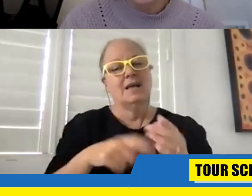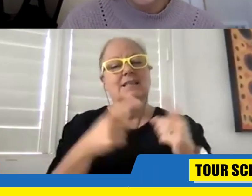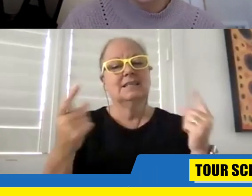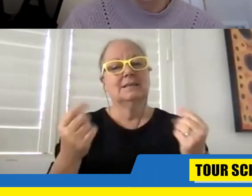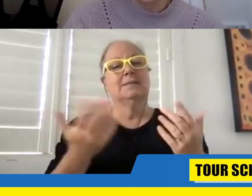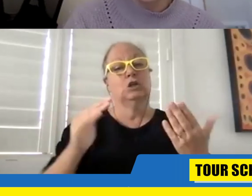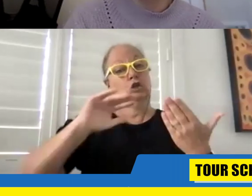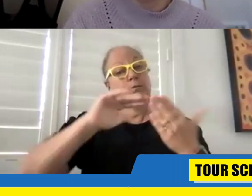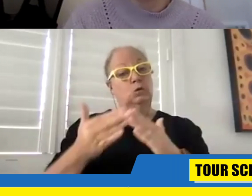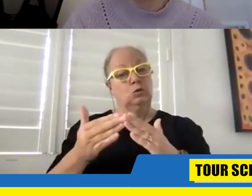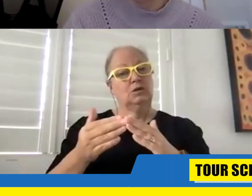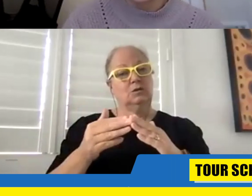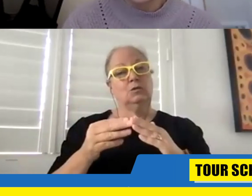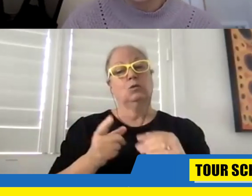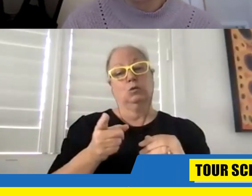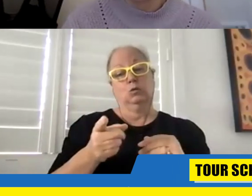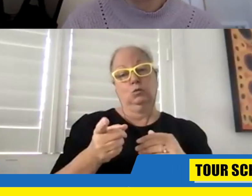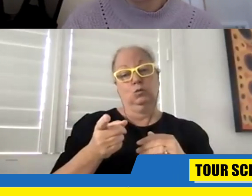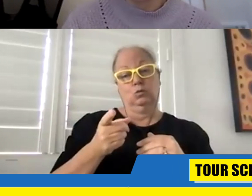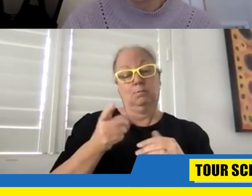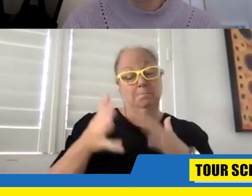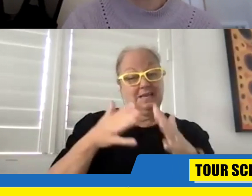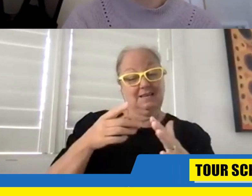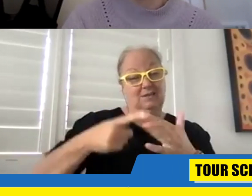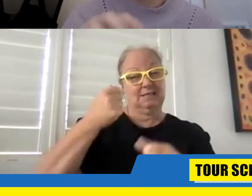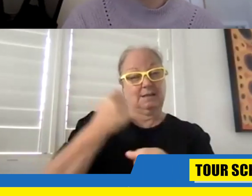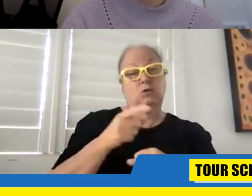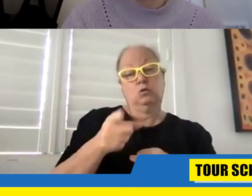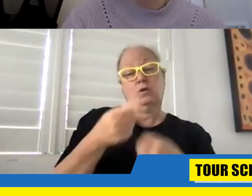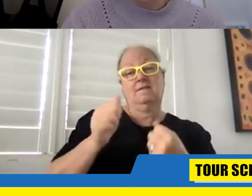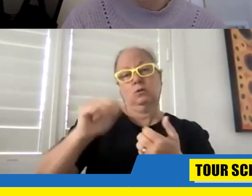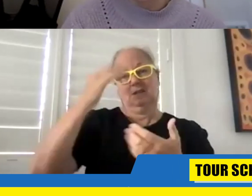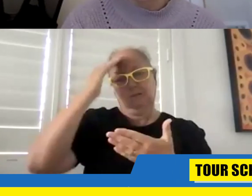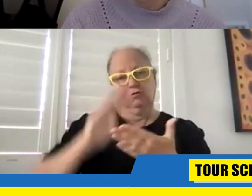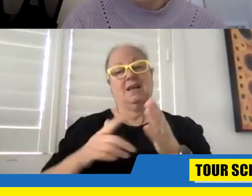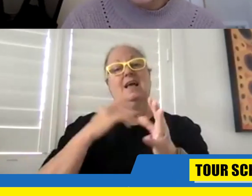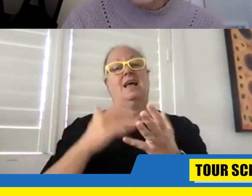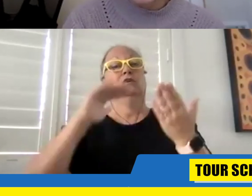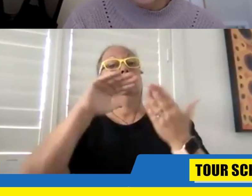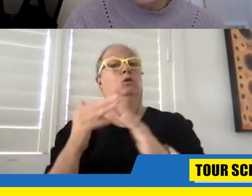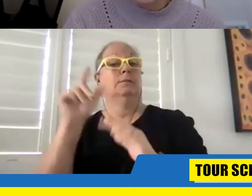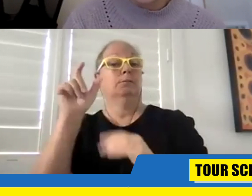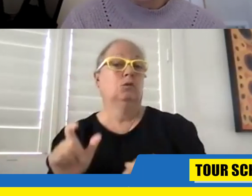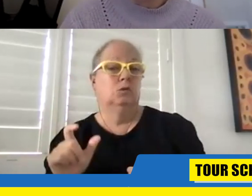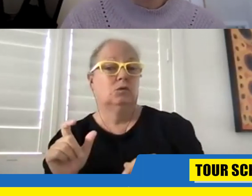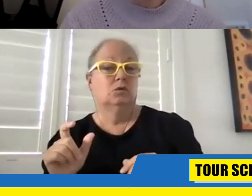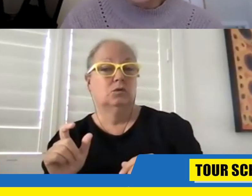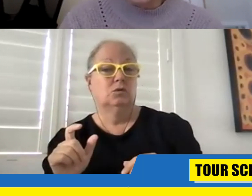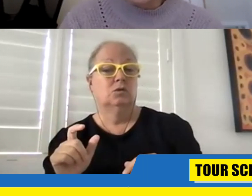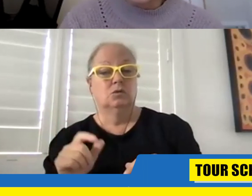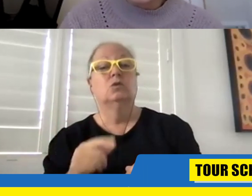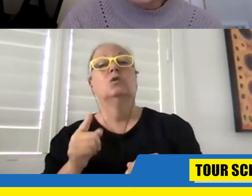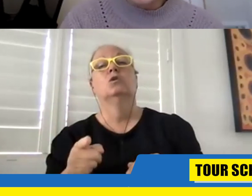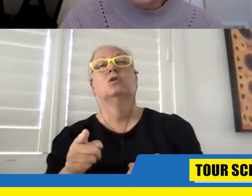members yourselves, you're kind of using your experience as being a community member to get a sense of what the wider